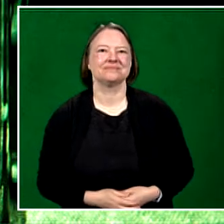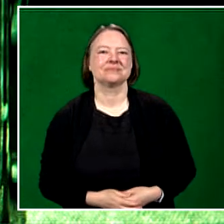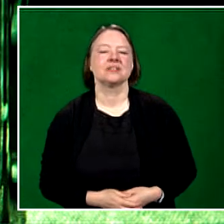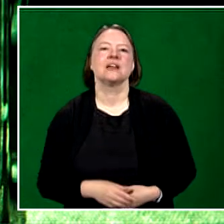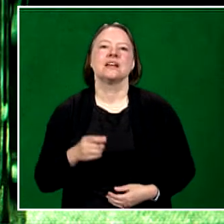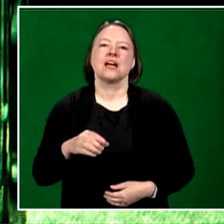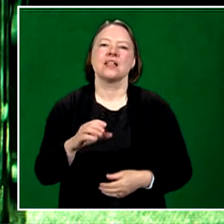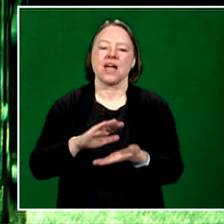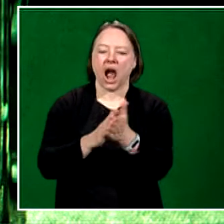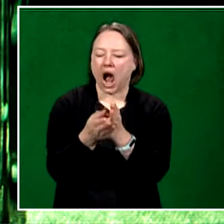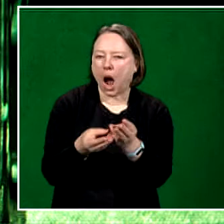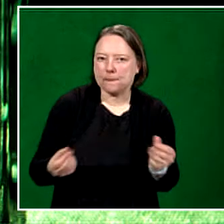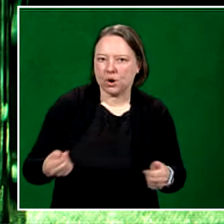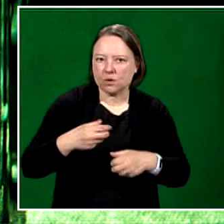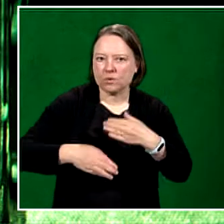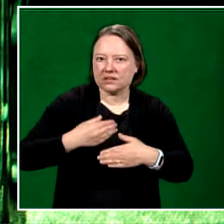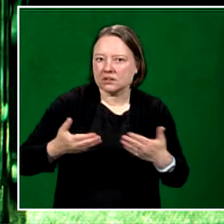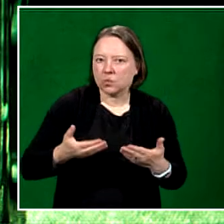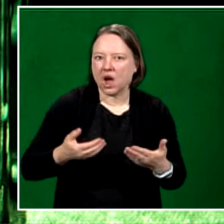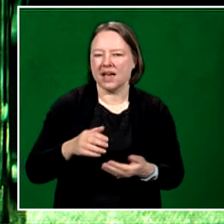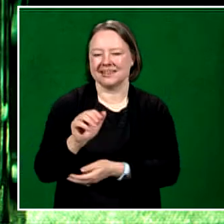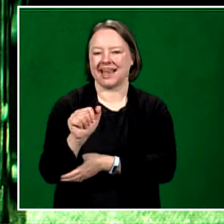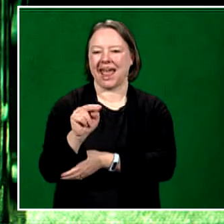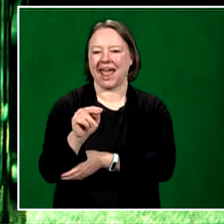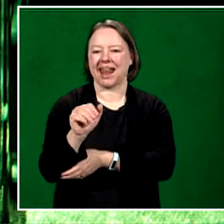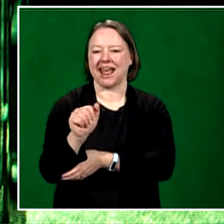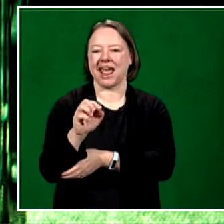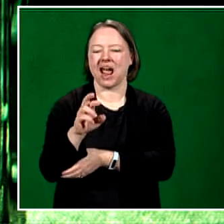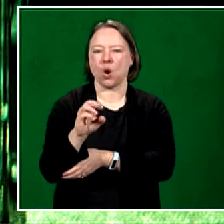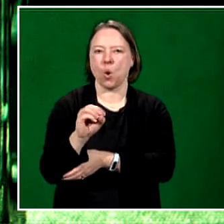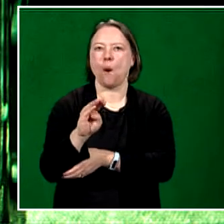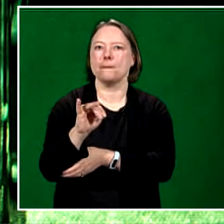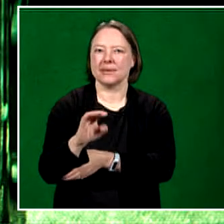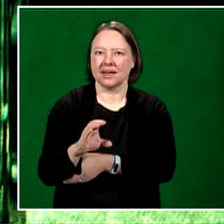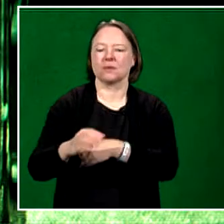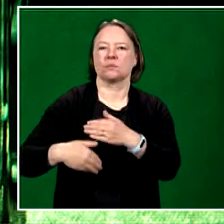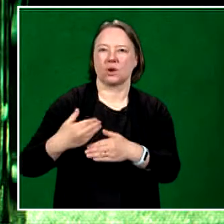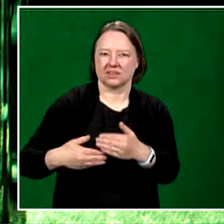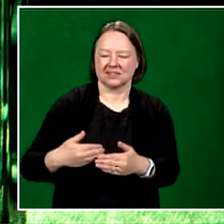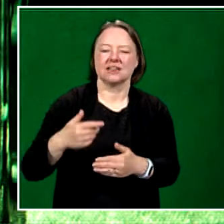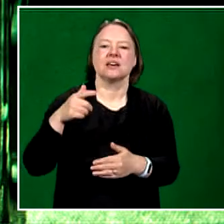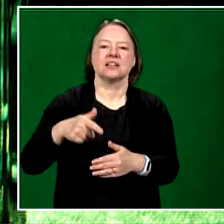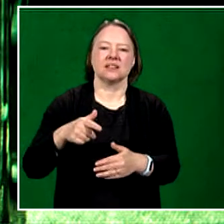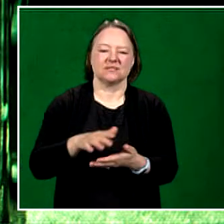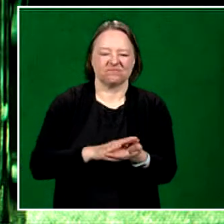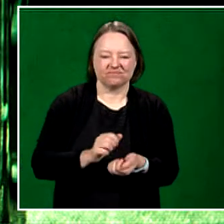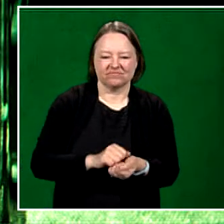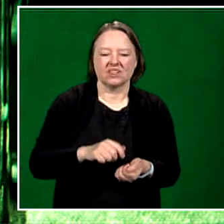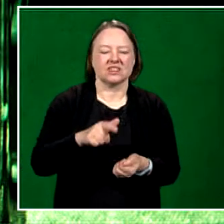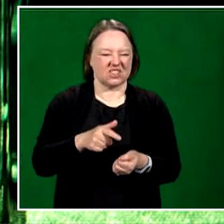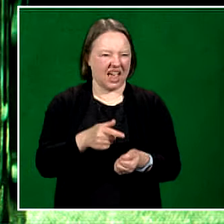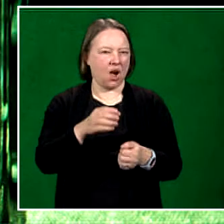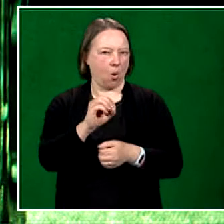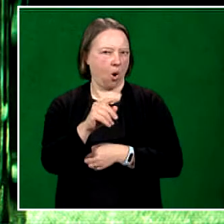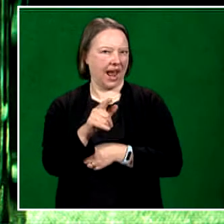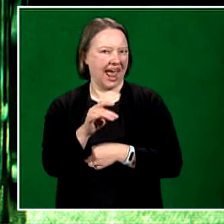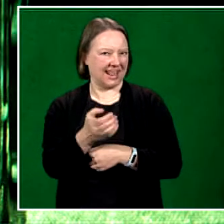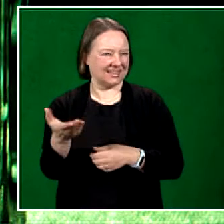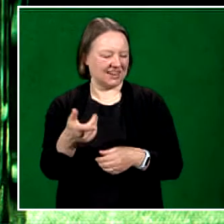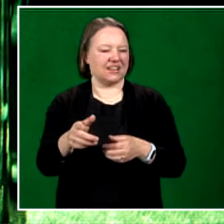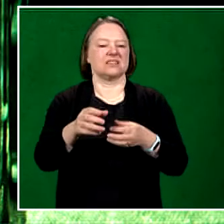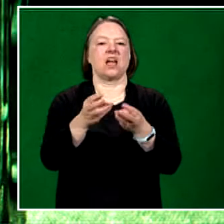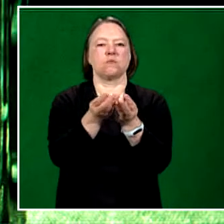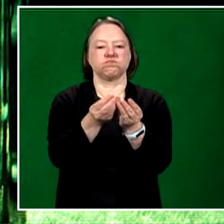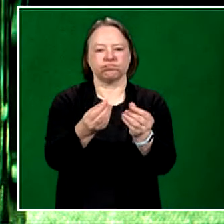The compost process includes anaerobic digestion, and this is the process by which organic matter is broken down in the absence of